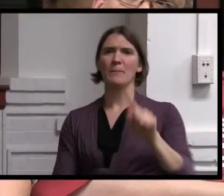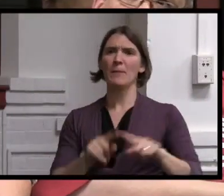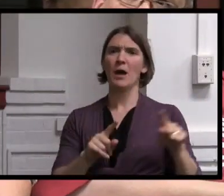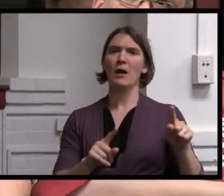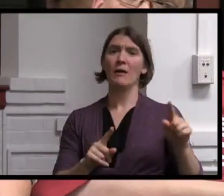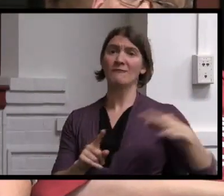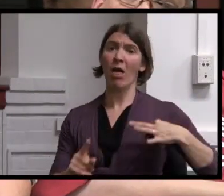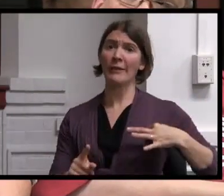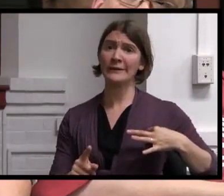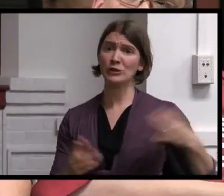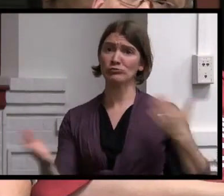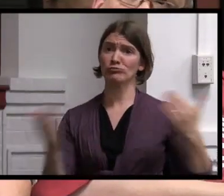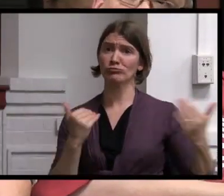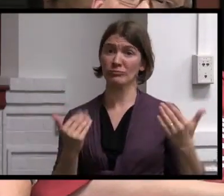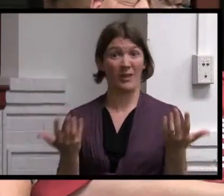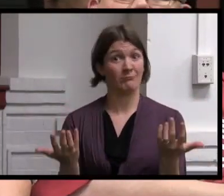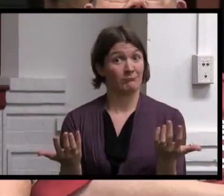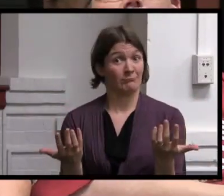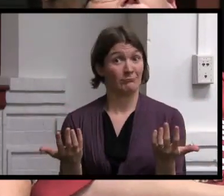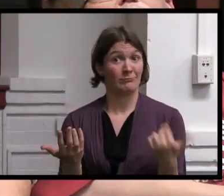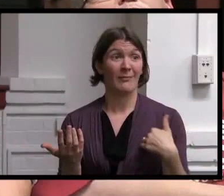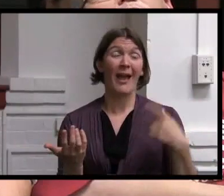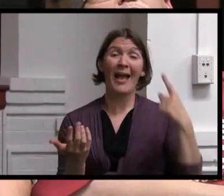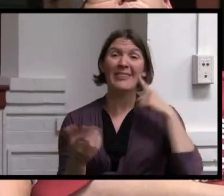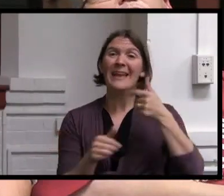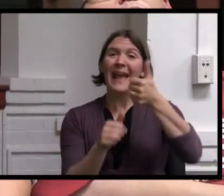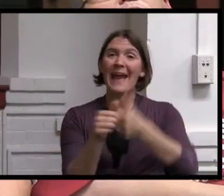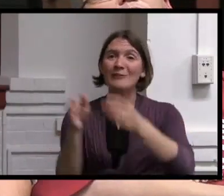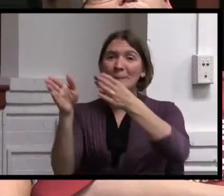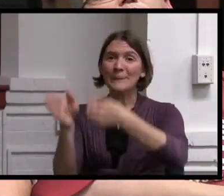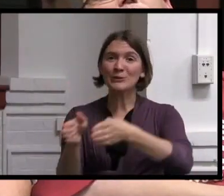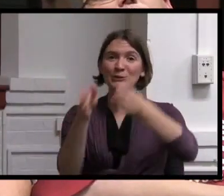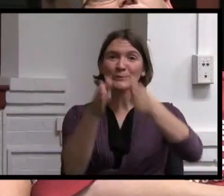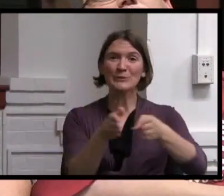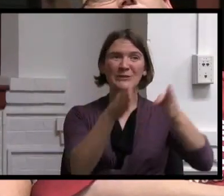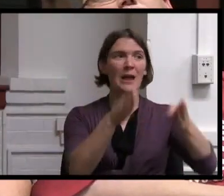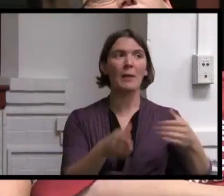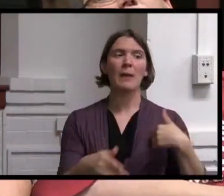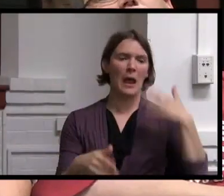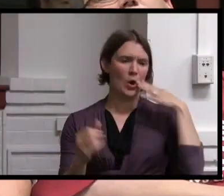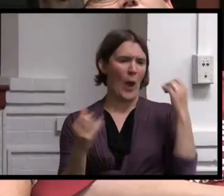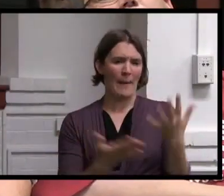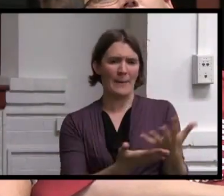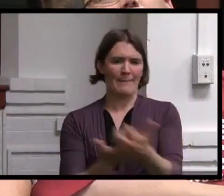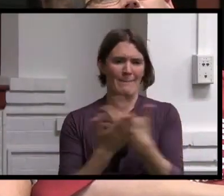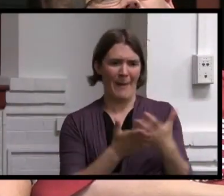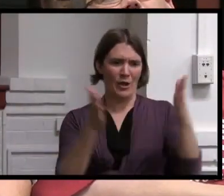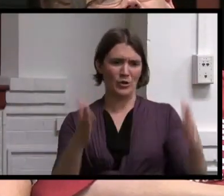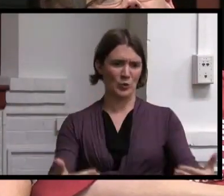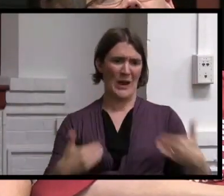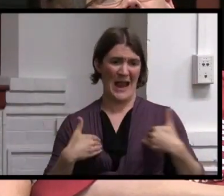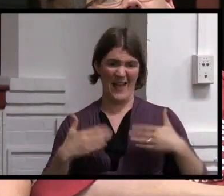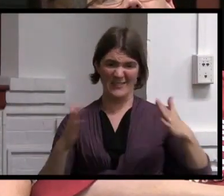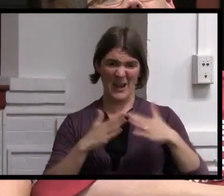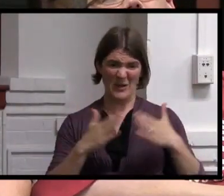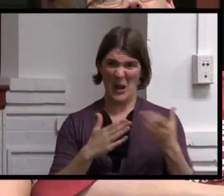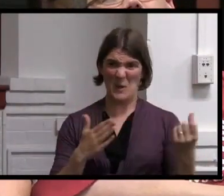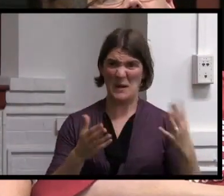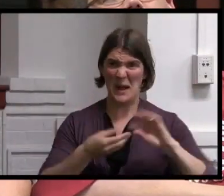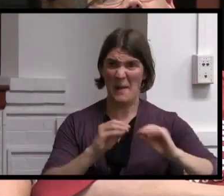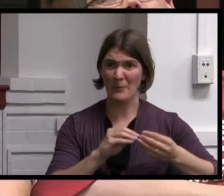way, there are a lot of stories. I think each story, I don't know how many panhandlers you think there are